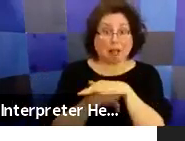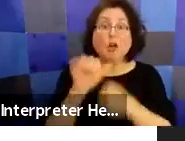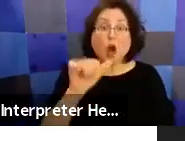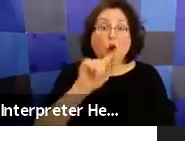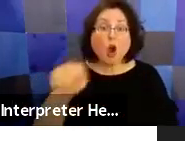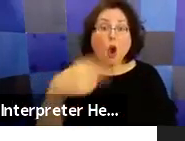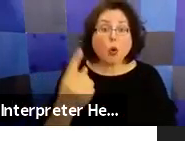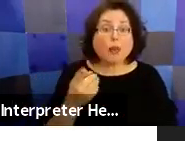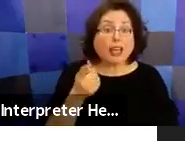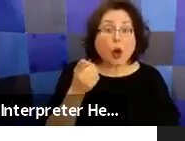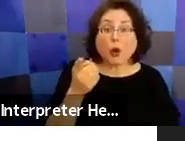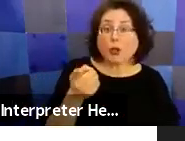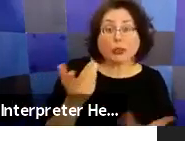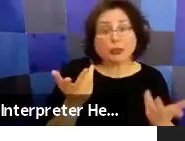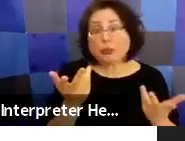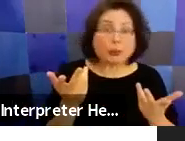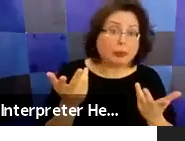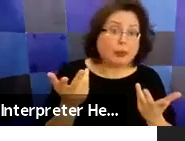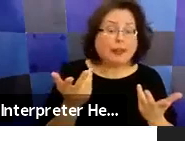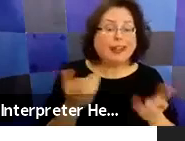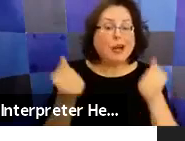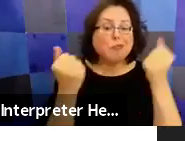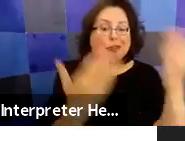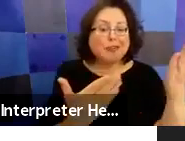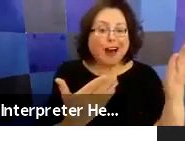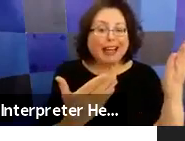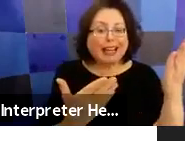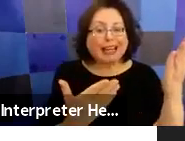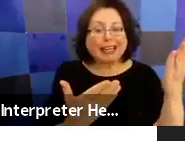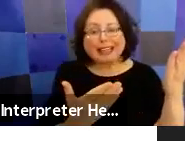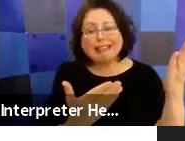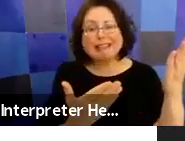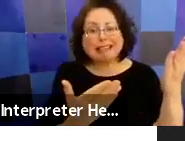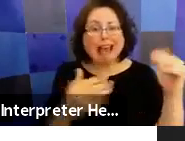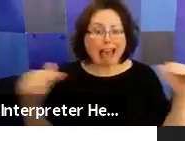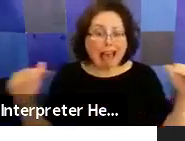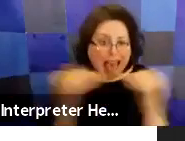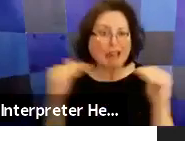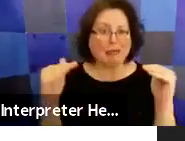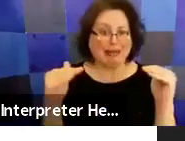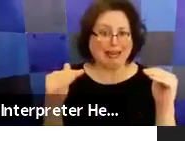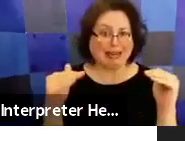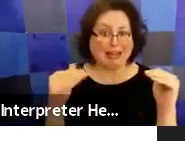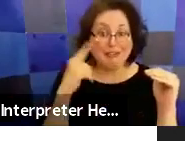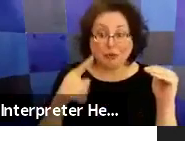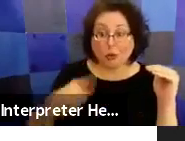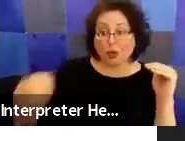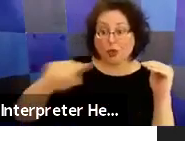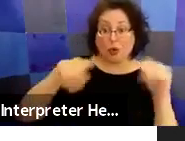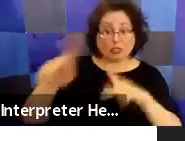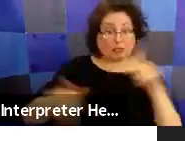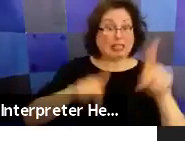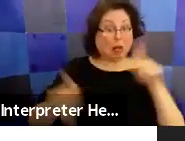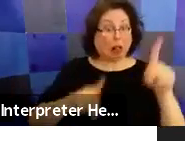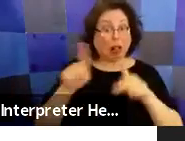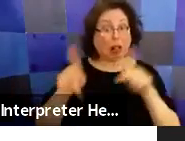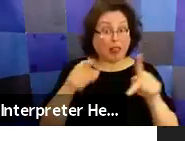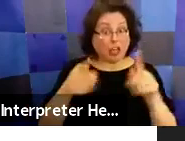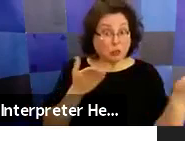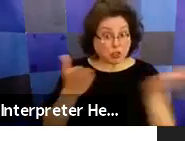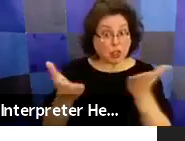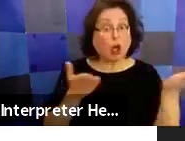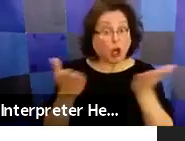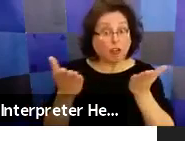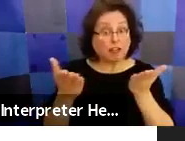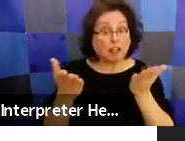you, you know, providing equity for the people you are serving,